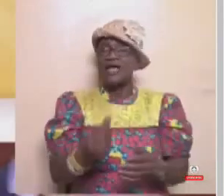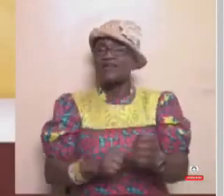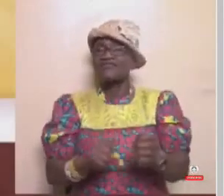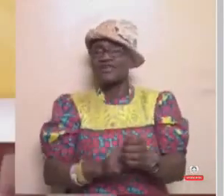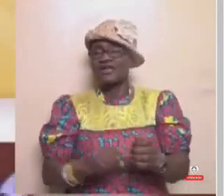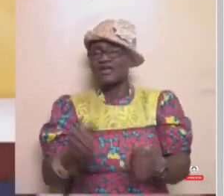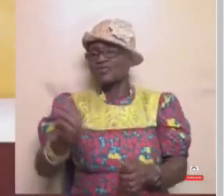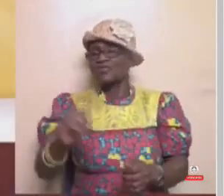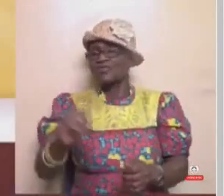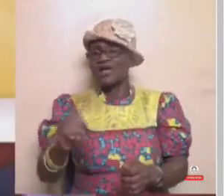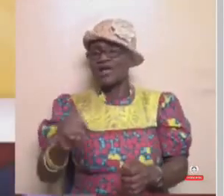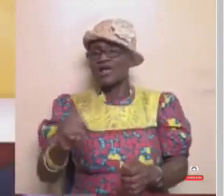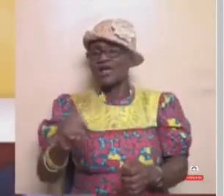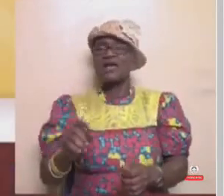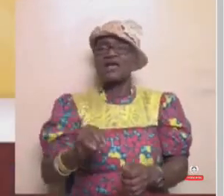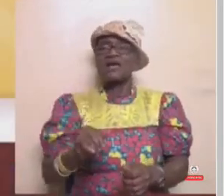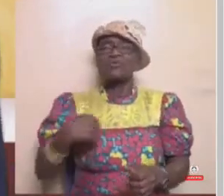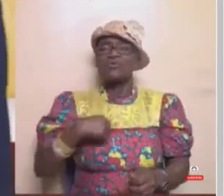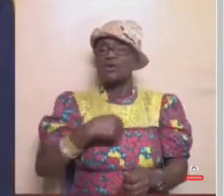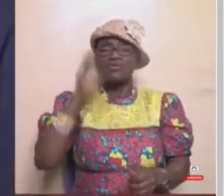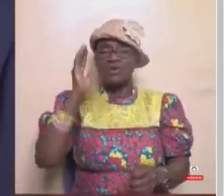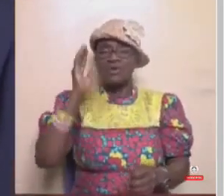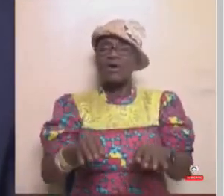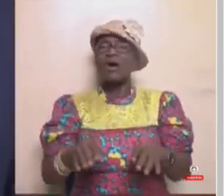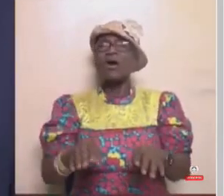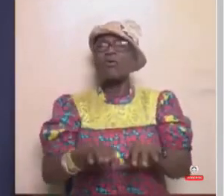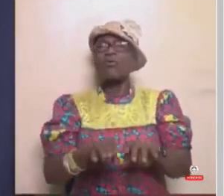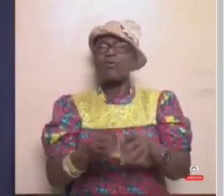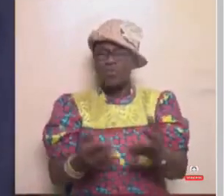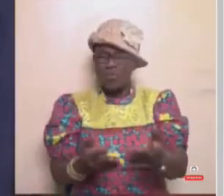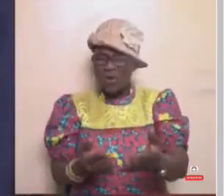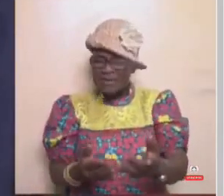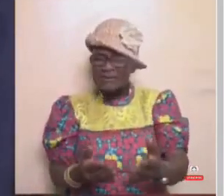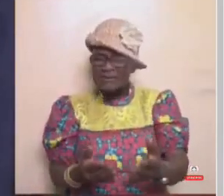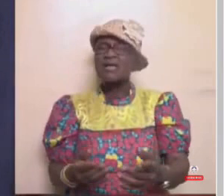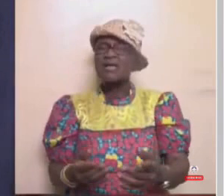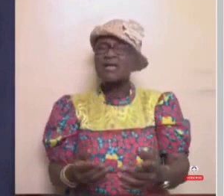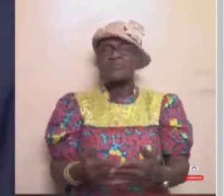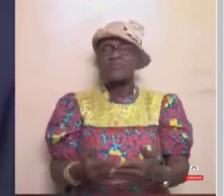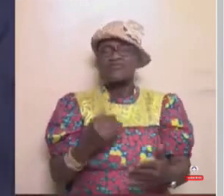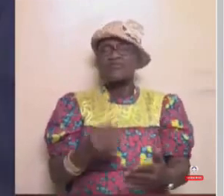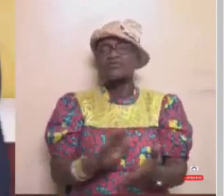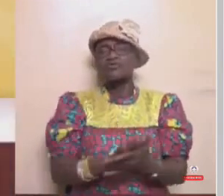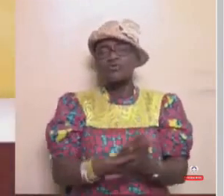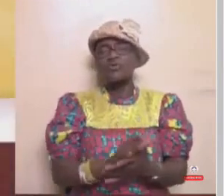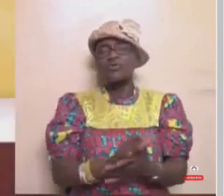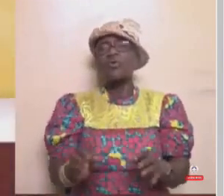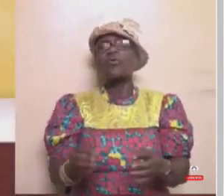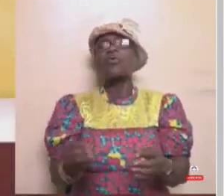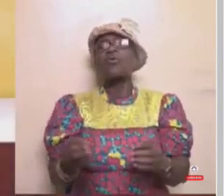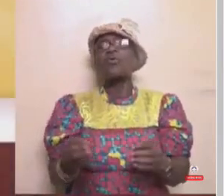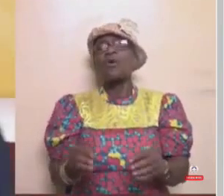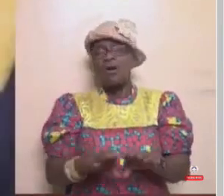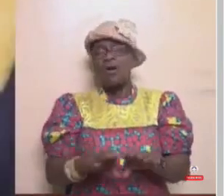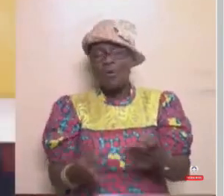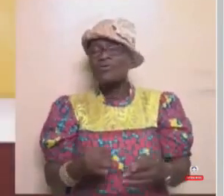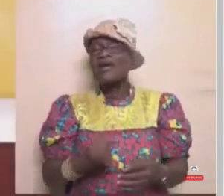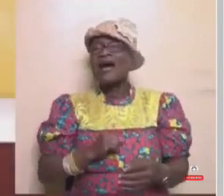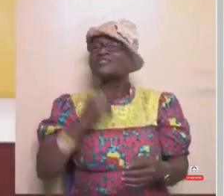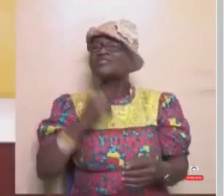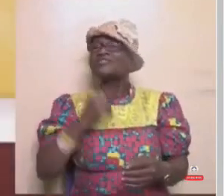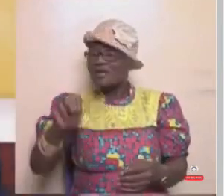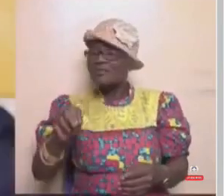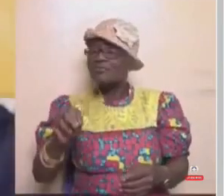the thing was open before he started writing application." I said, "Who tells you that?" that you cannot be different. I say, write